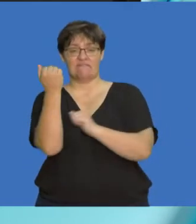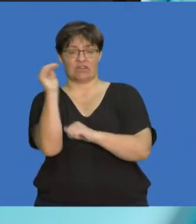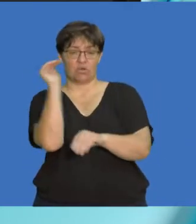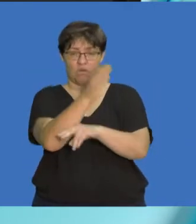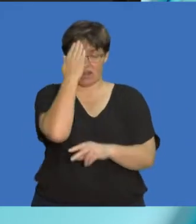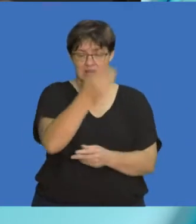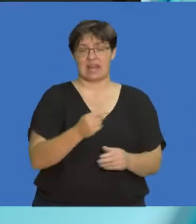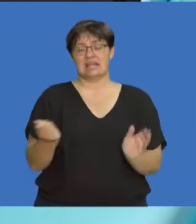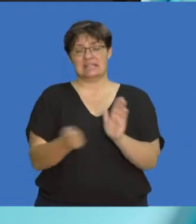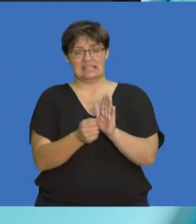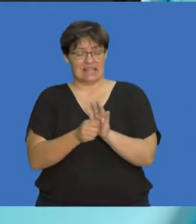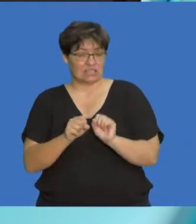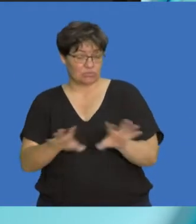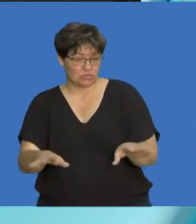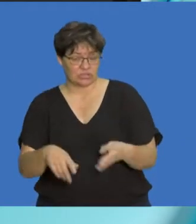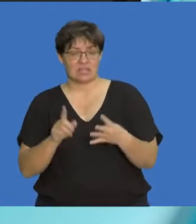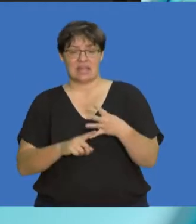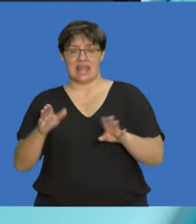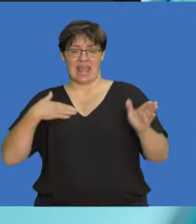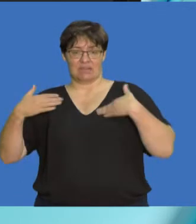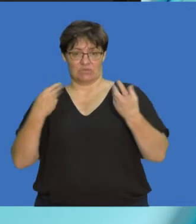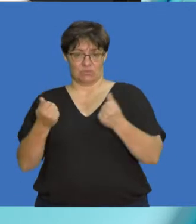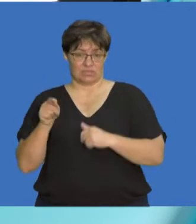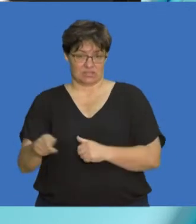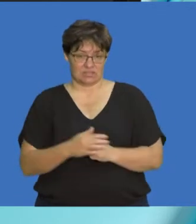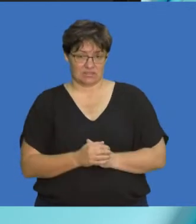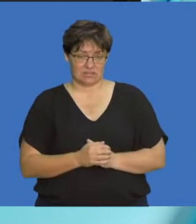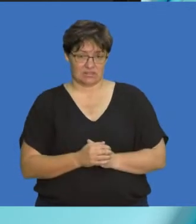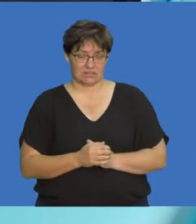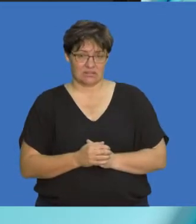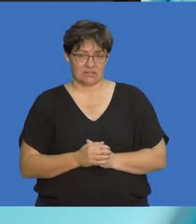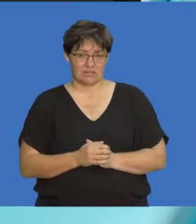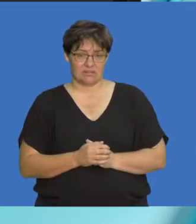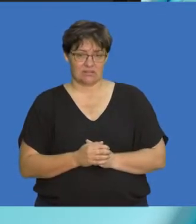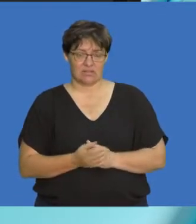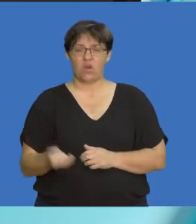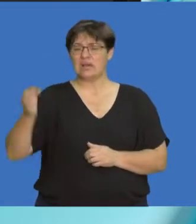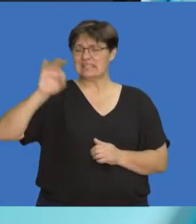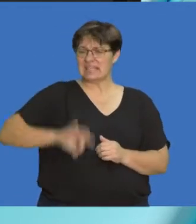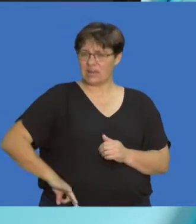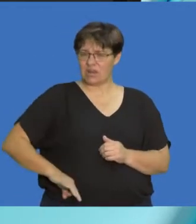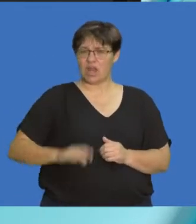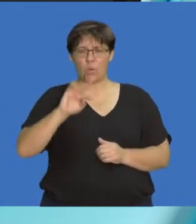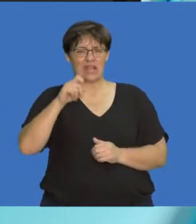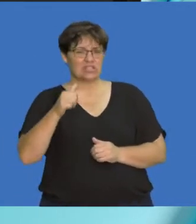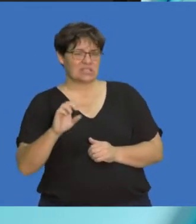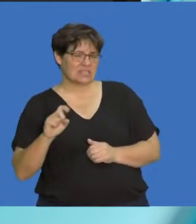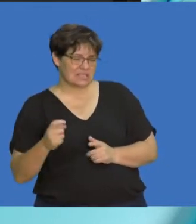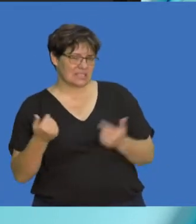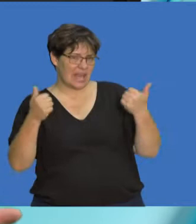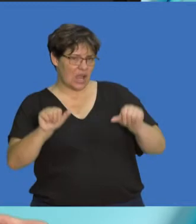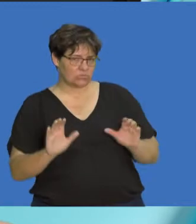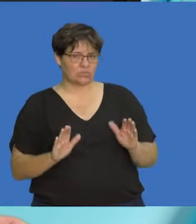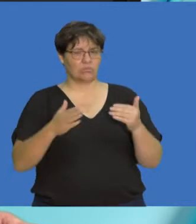and distribution, and admin cost. So your salaries and wages account actually closes, right?